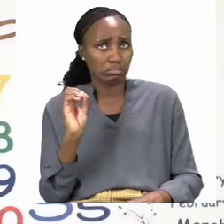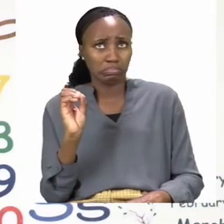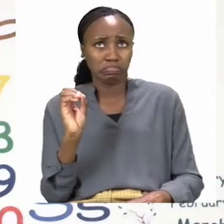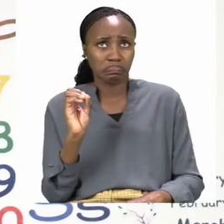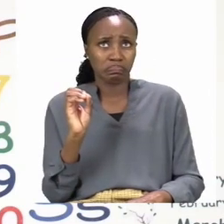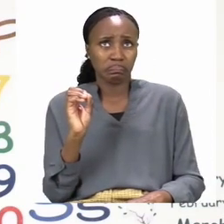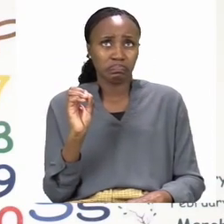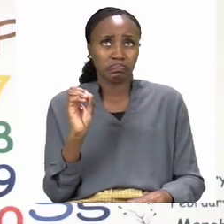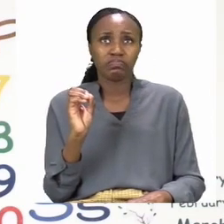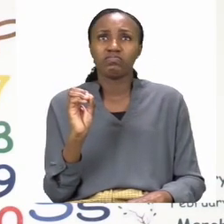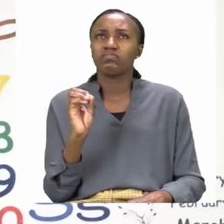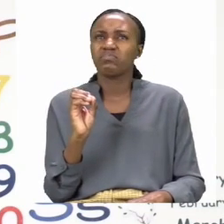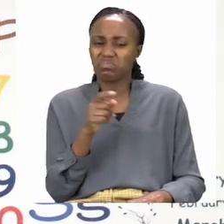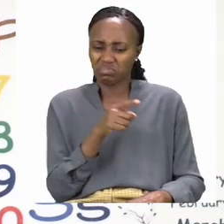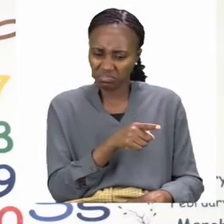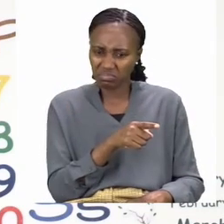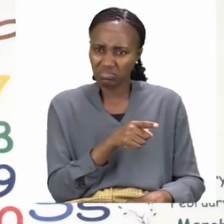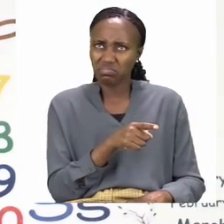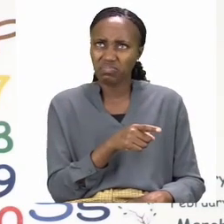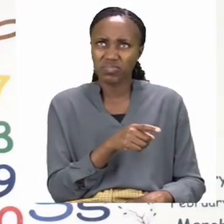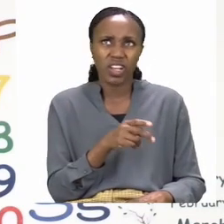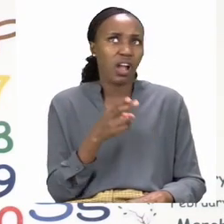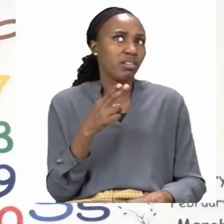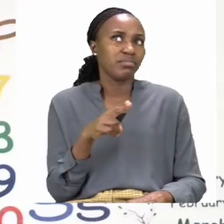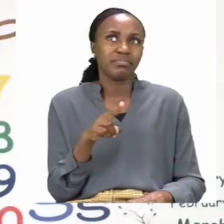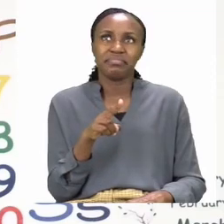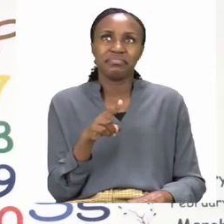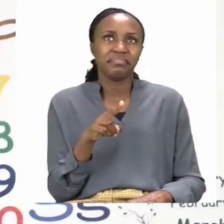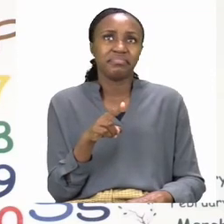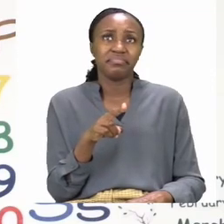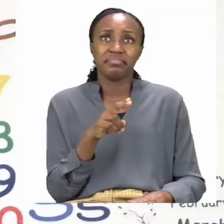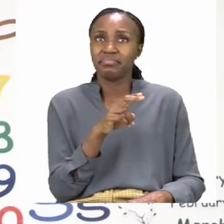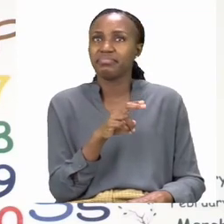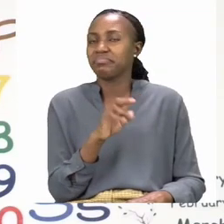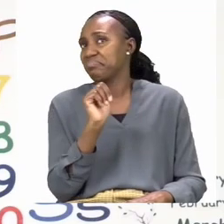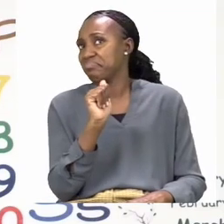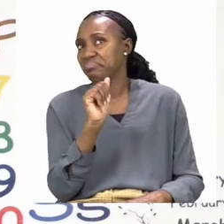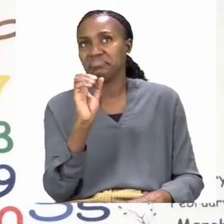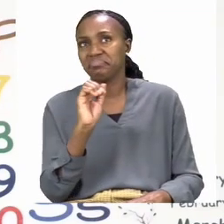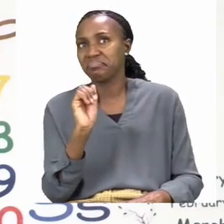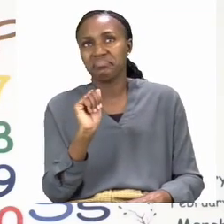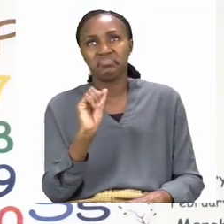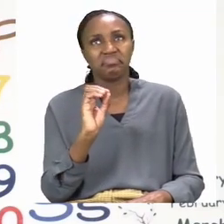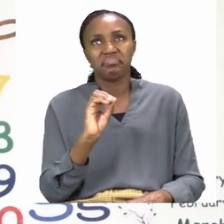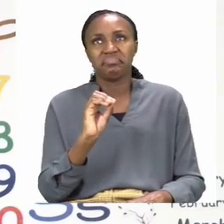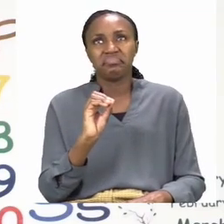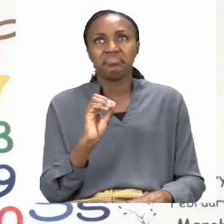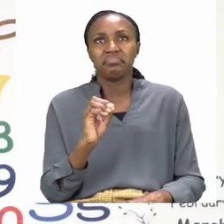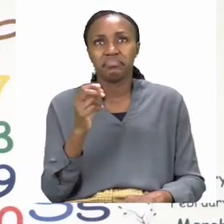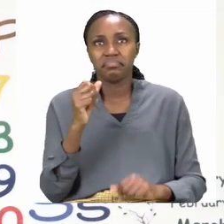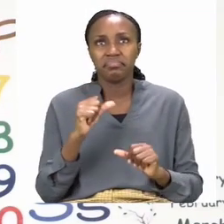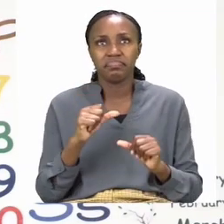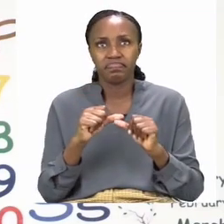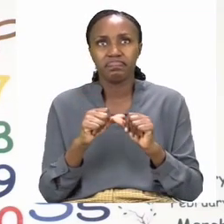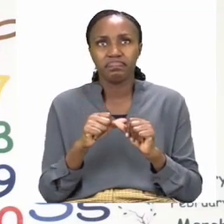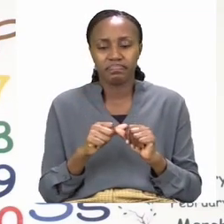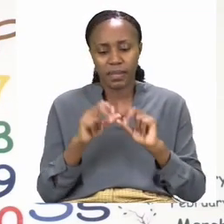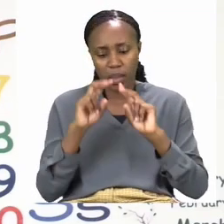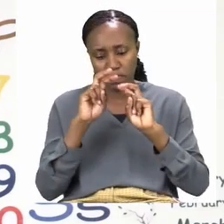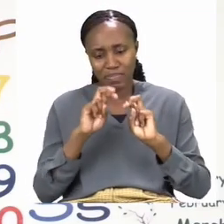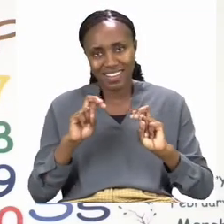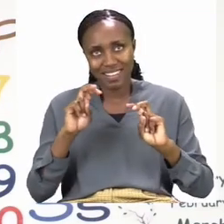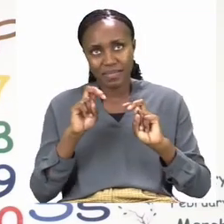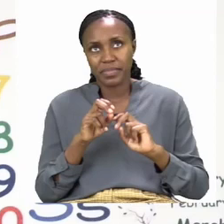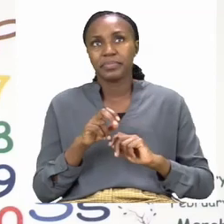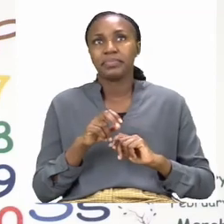No. Do we have an A across? No. No A. Let's continue the search